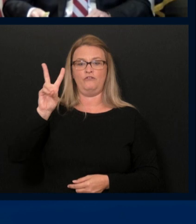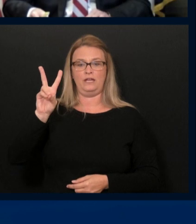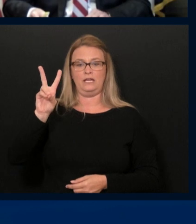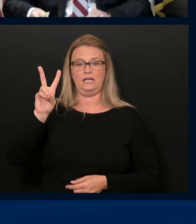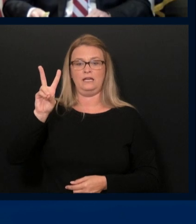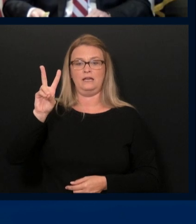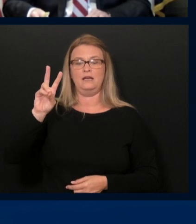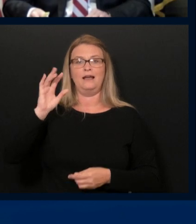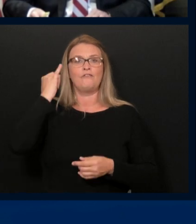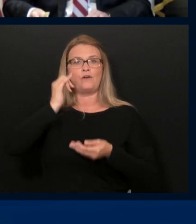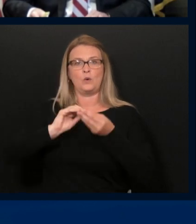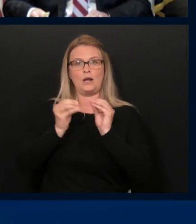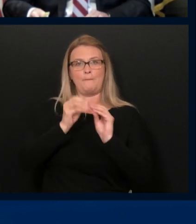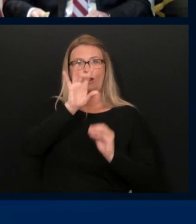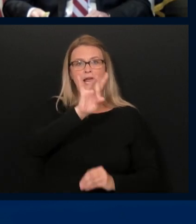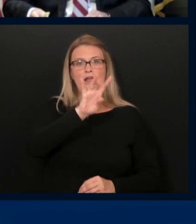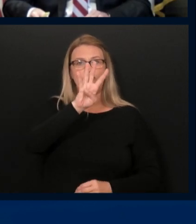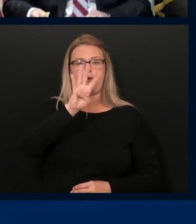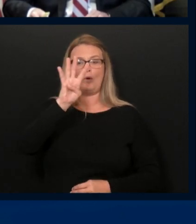is